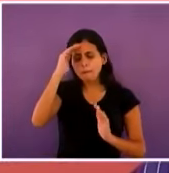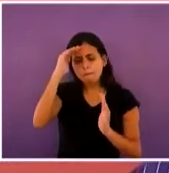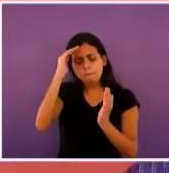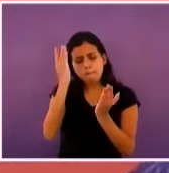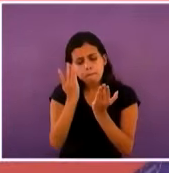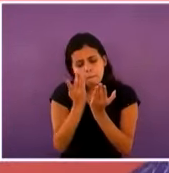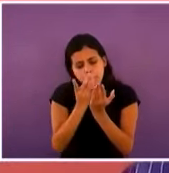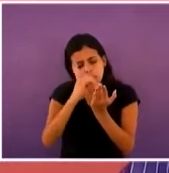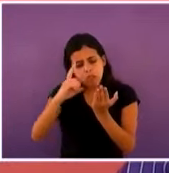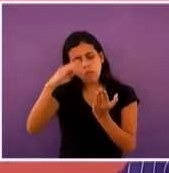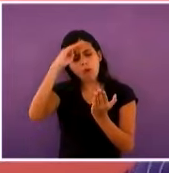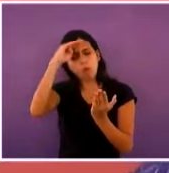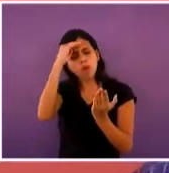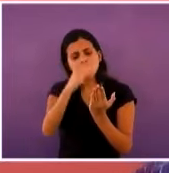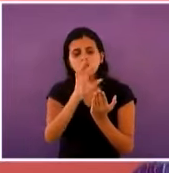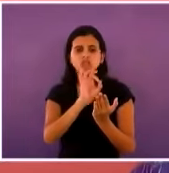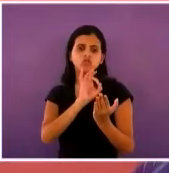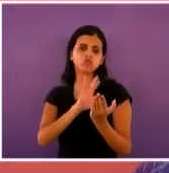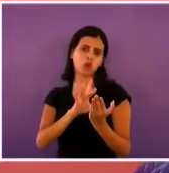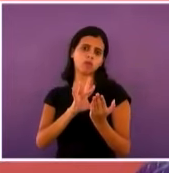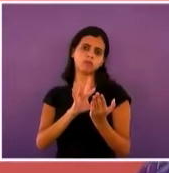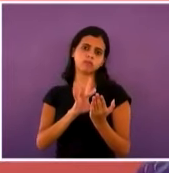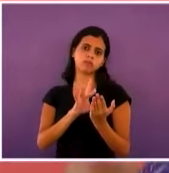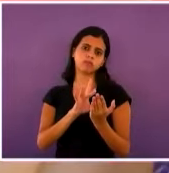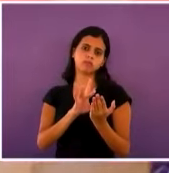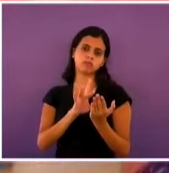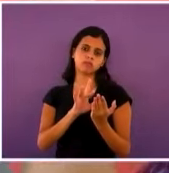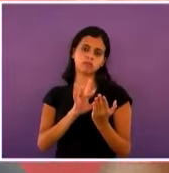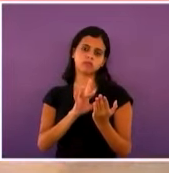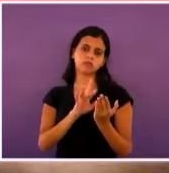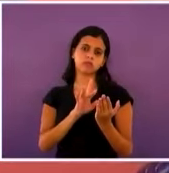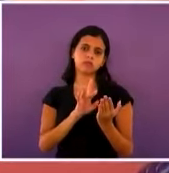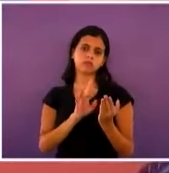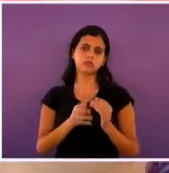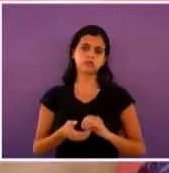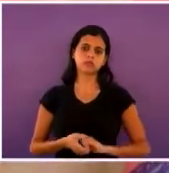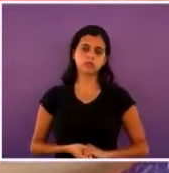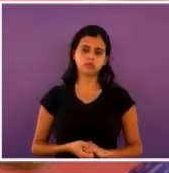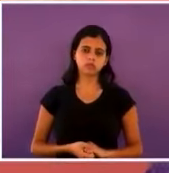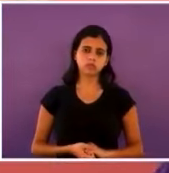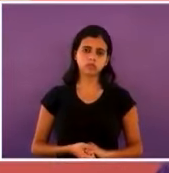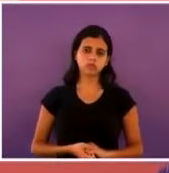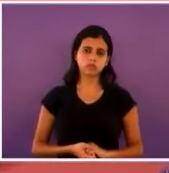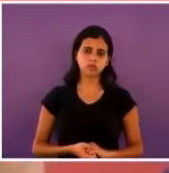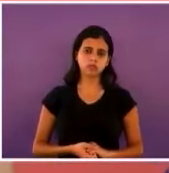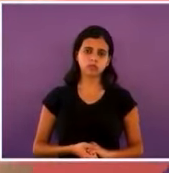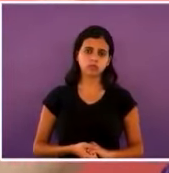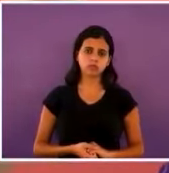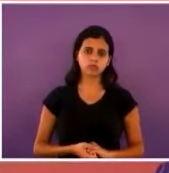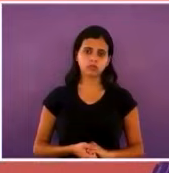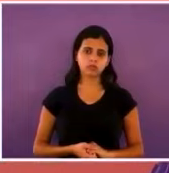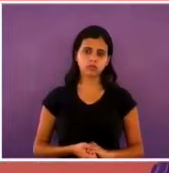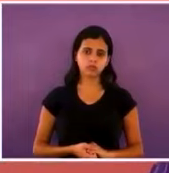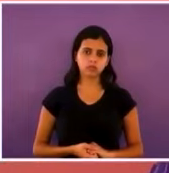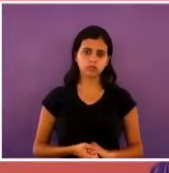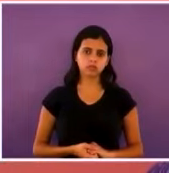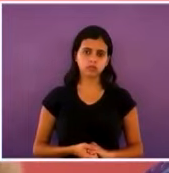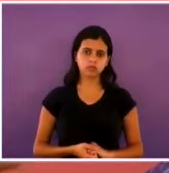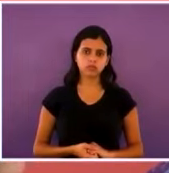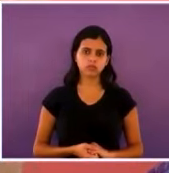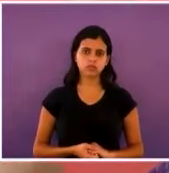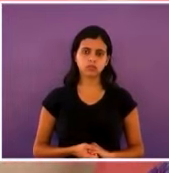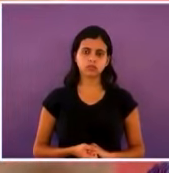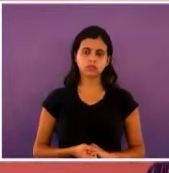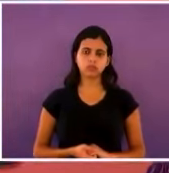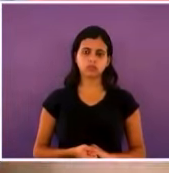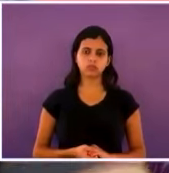nossa própria linguagem, nossas palavras. And to refute all accounts of the gospel